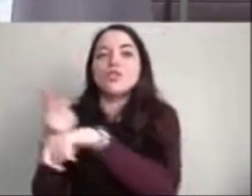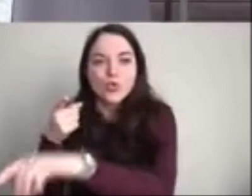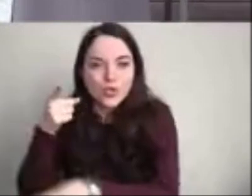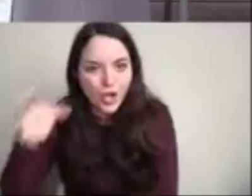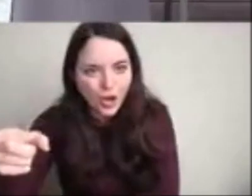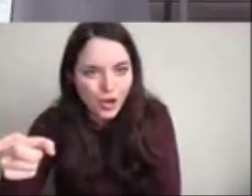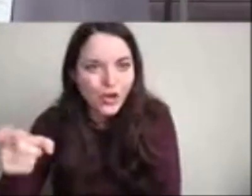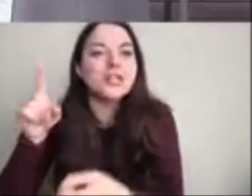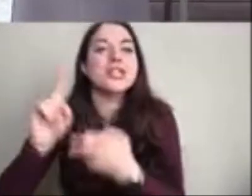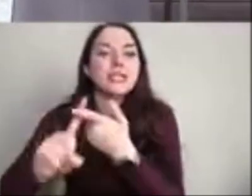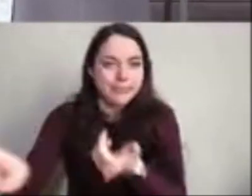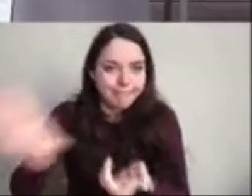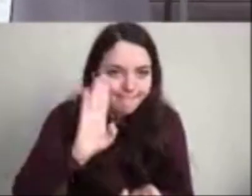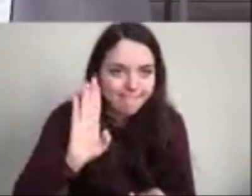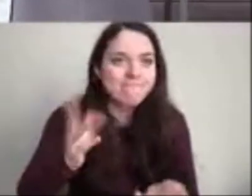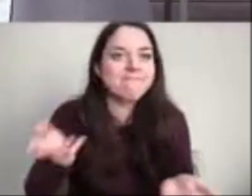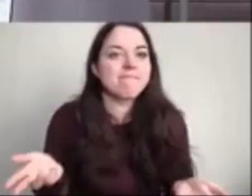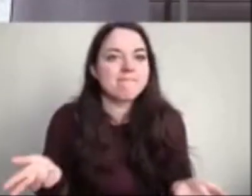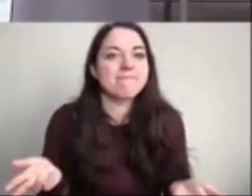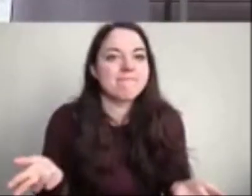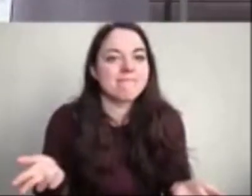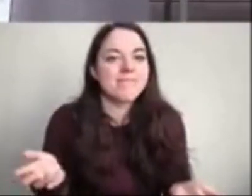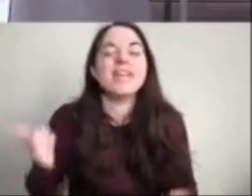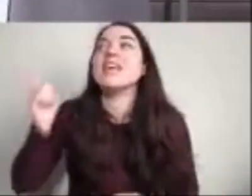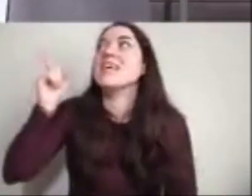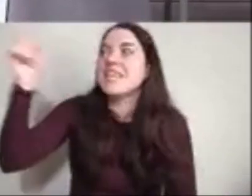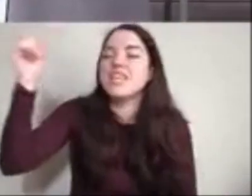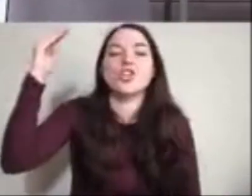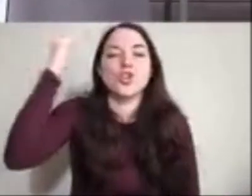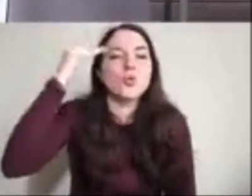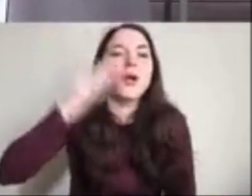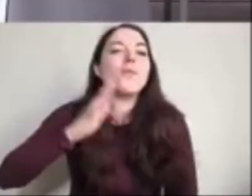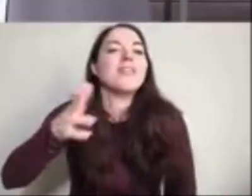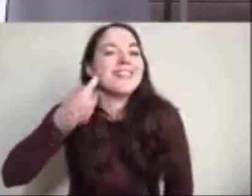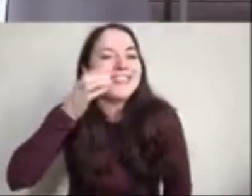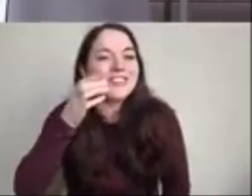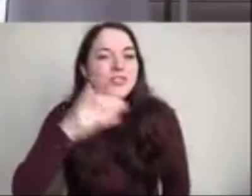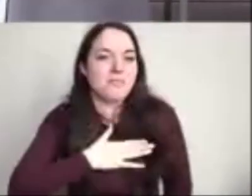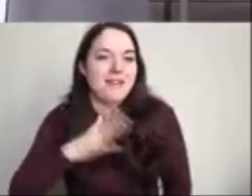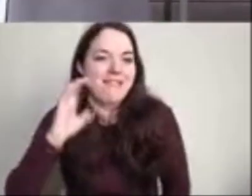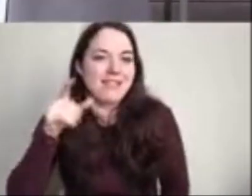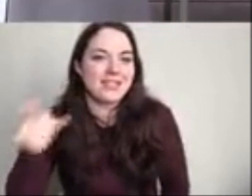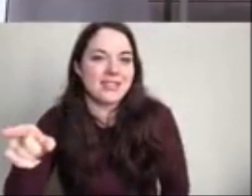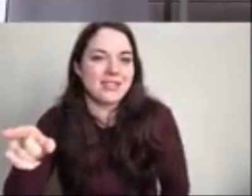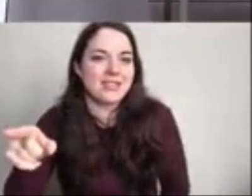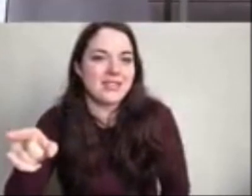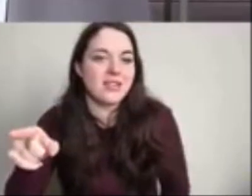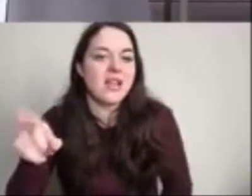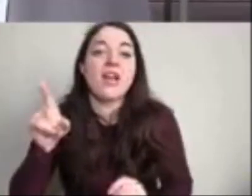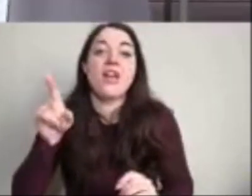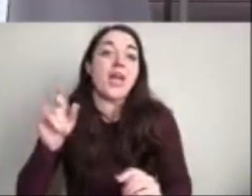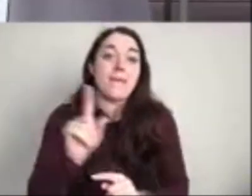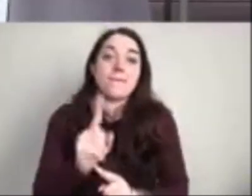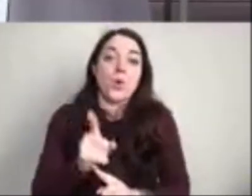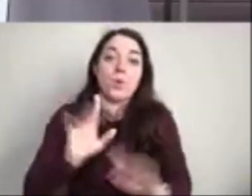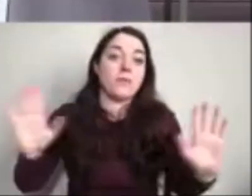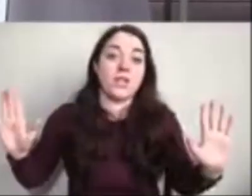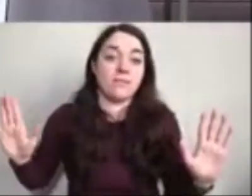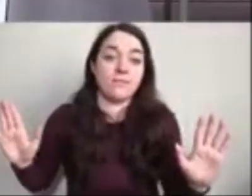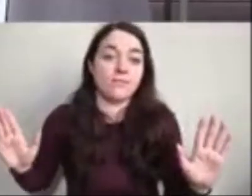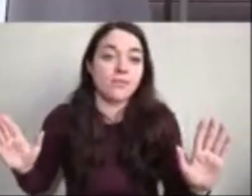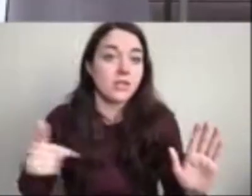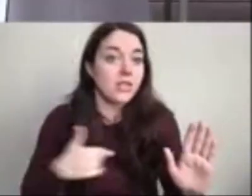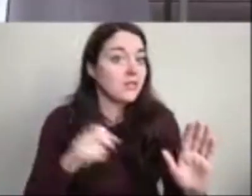he used, because he knew I would listen to her. Right then and there, I was like, okay,